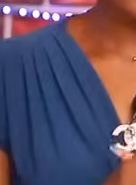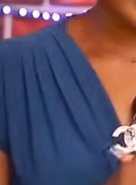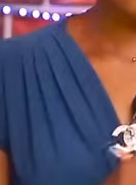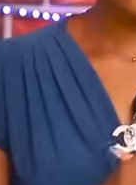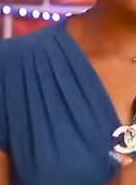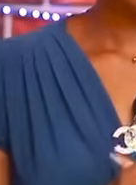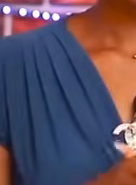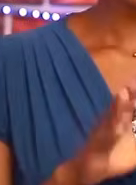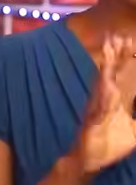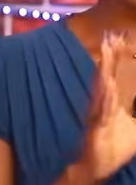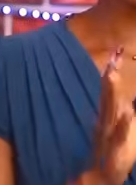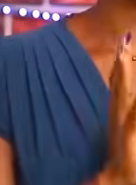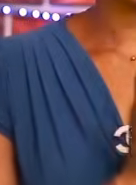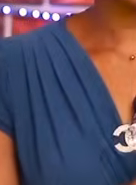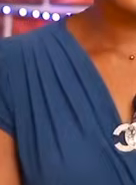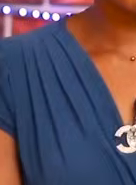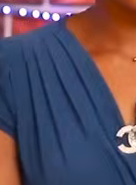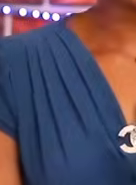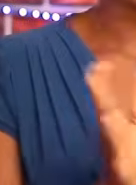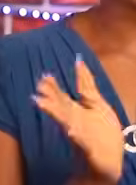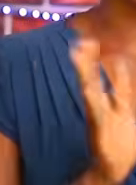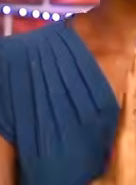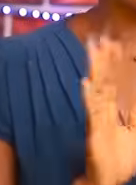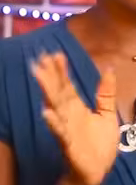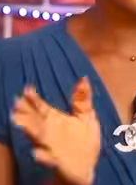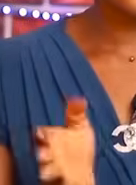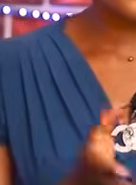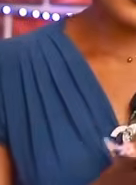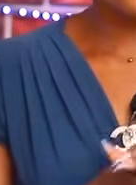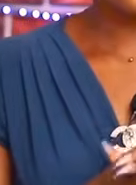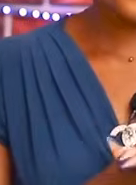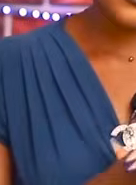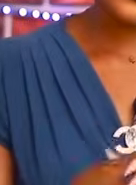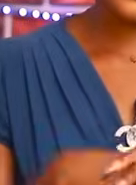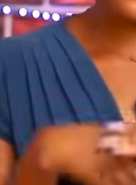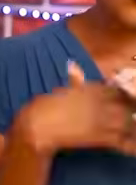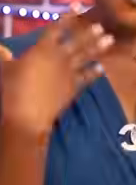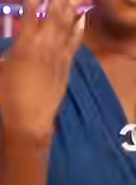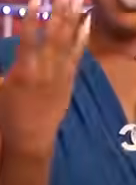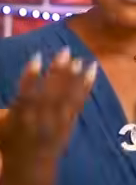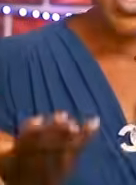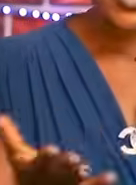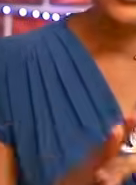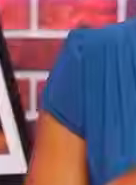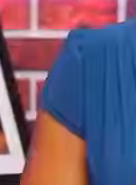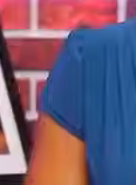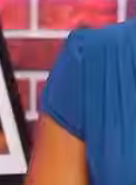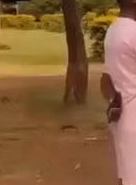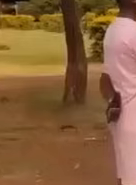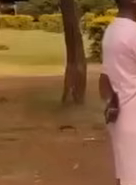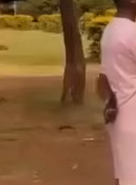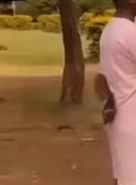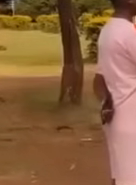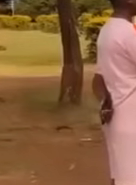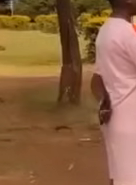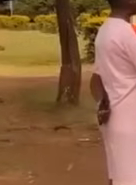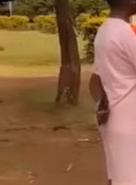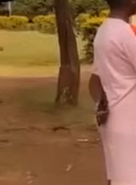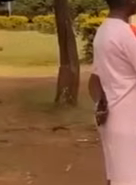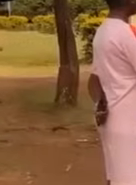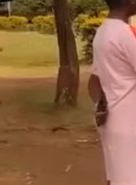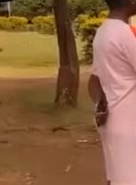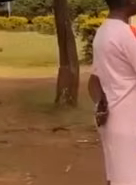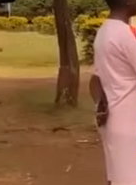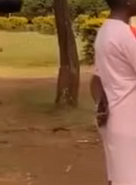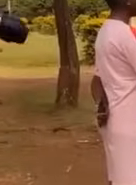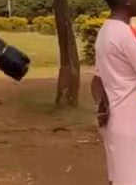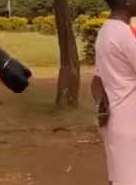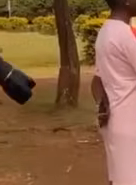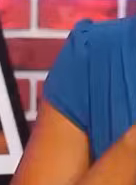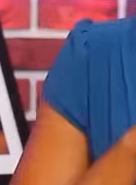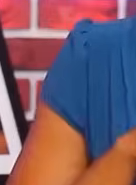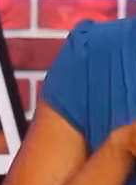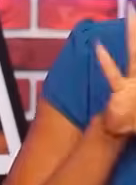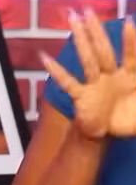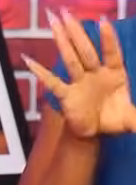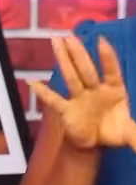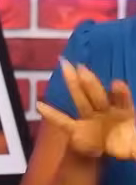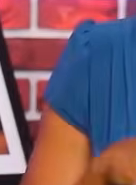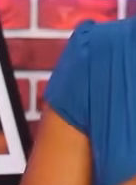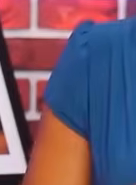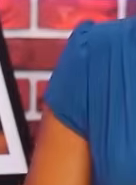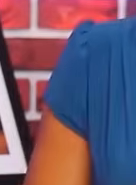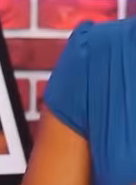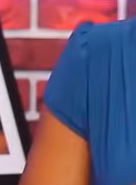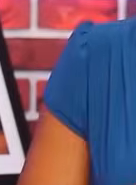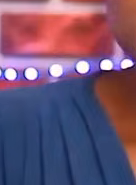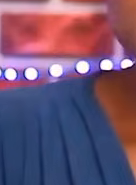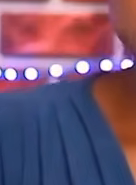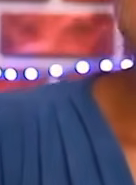so program. No, who in your cameraman and warrior craft fray, you know, woman beba. Near Baba Bitcher. No more chance or to say yes.